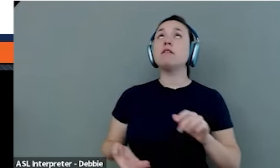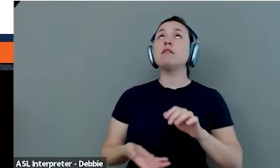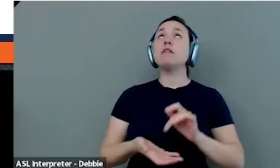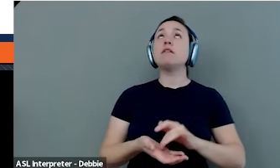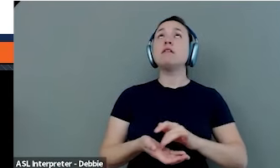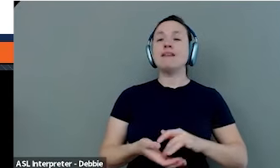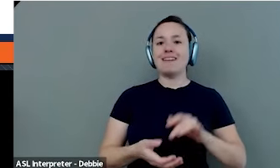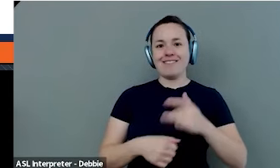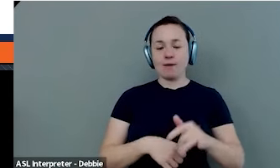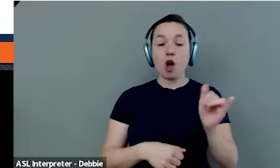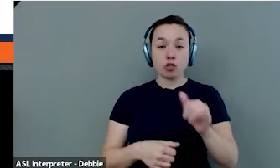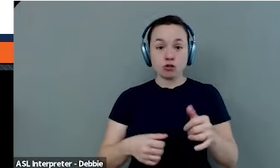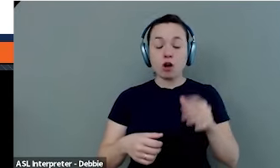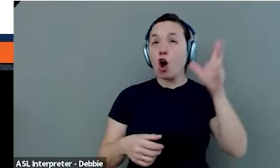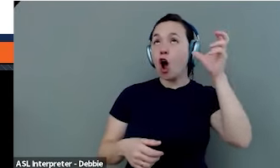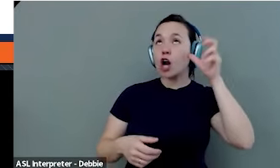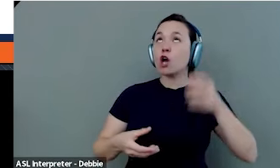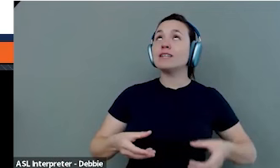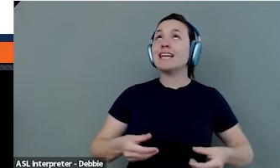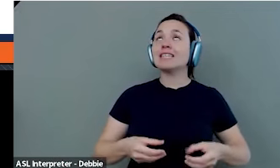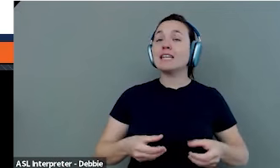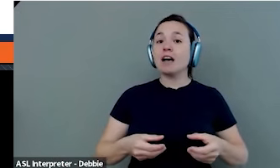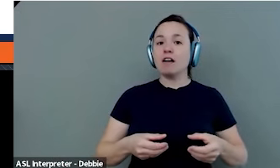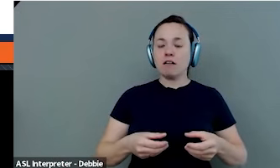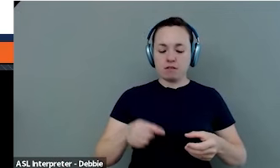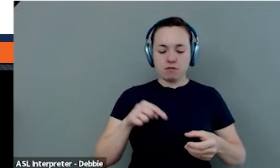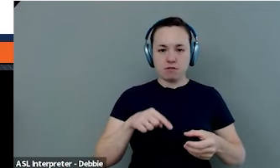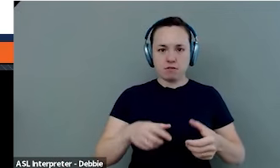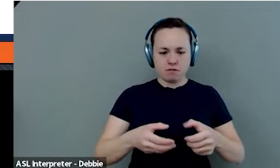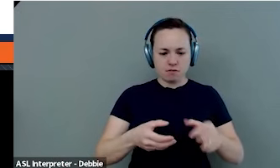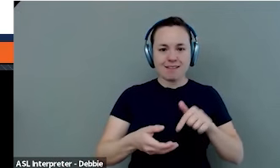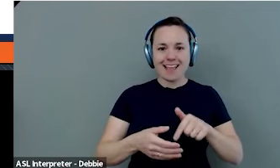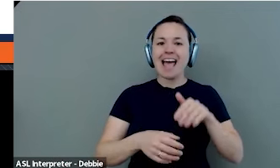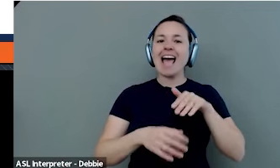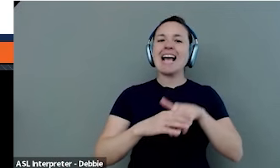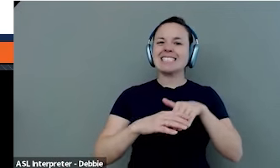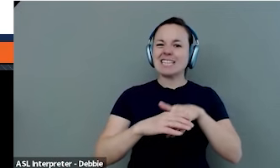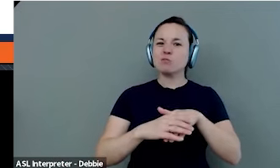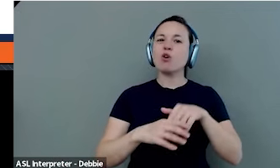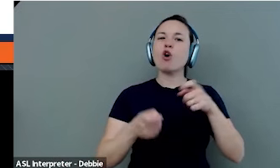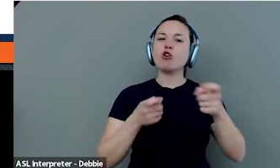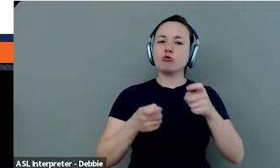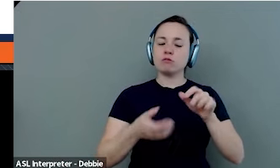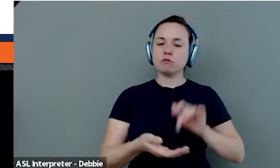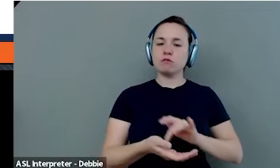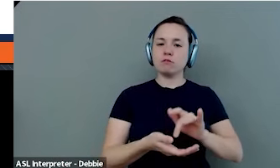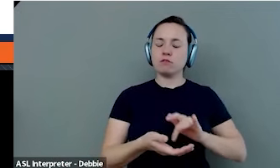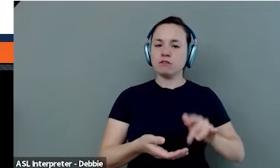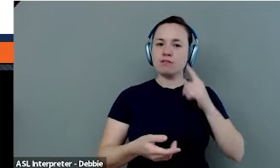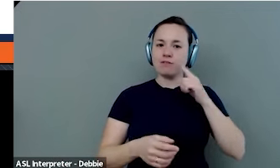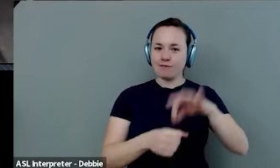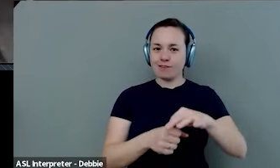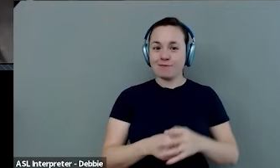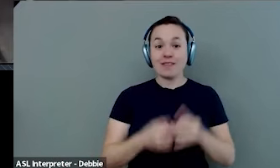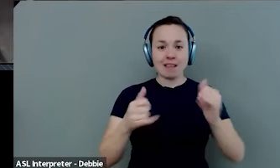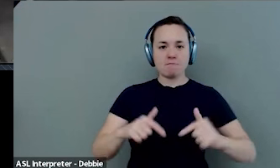audio tactile interface, an ATI, which has accessible controls. So I'm now going to pass you over to my colleague who will talk